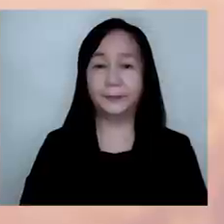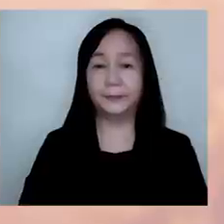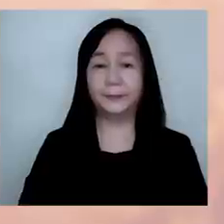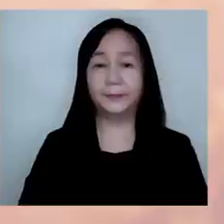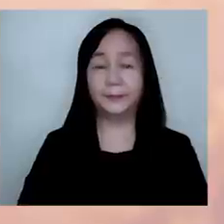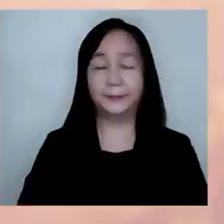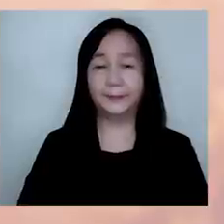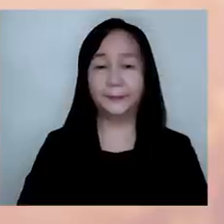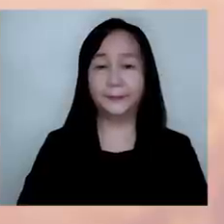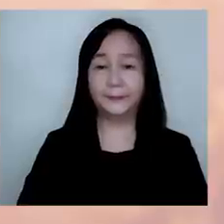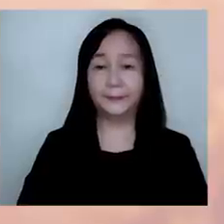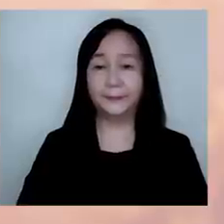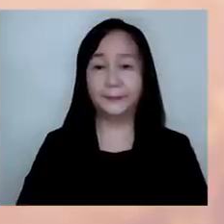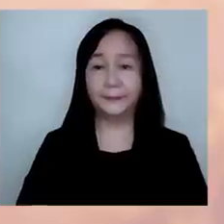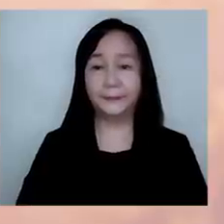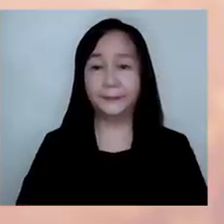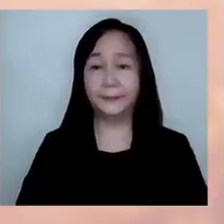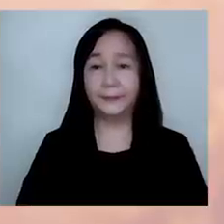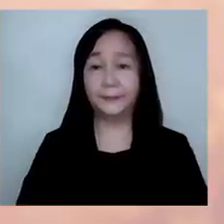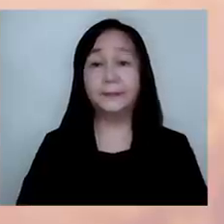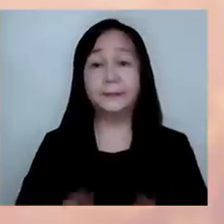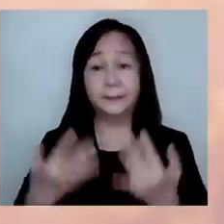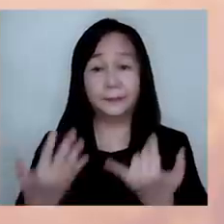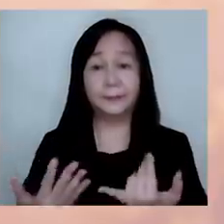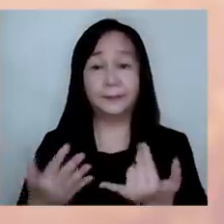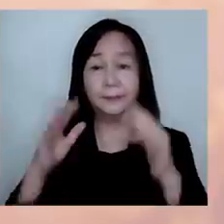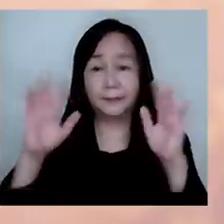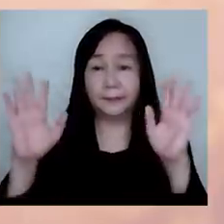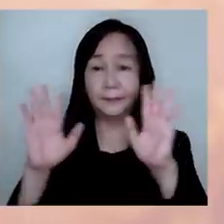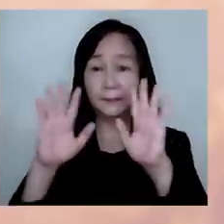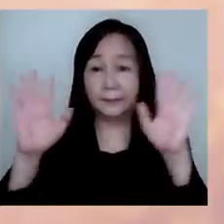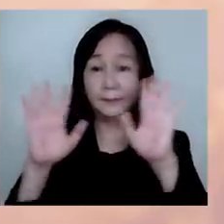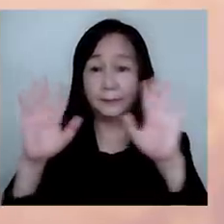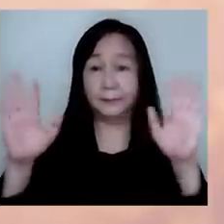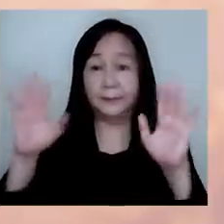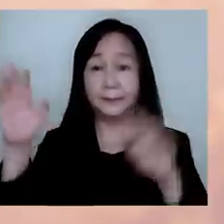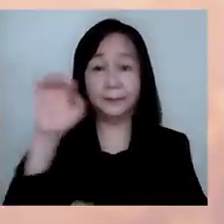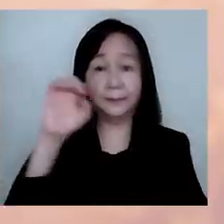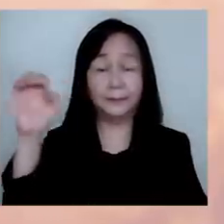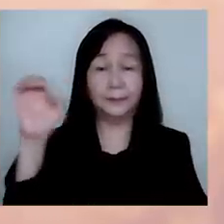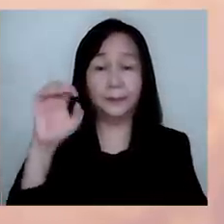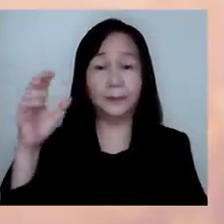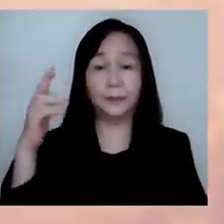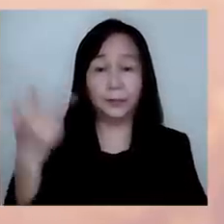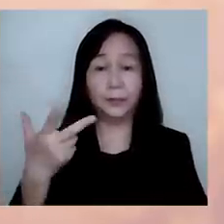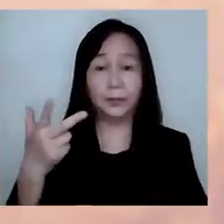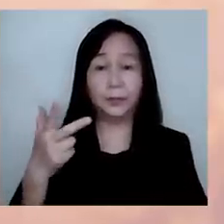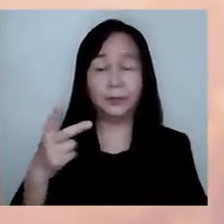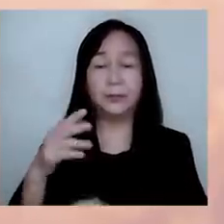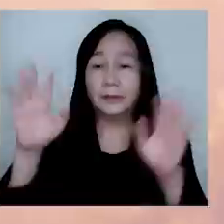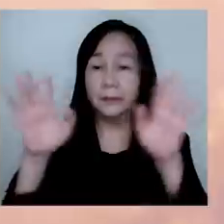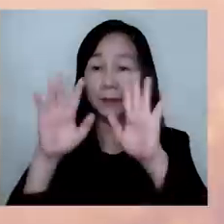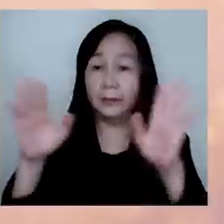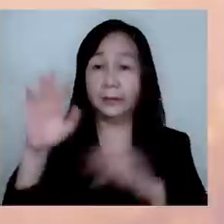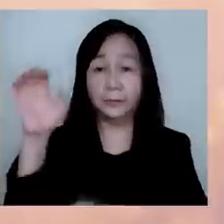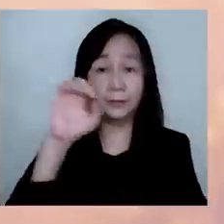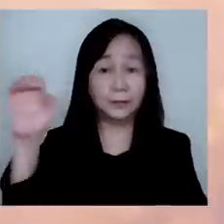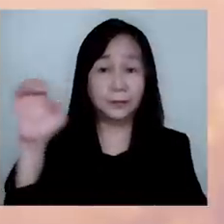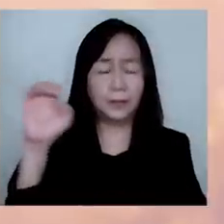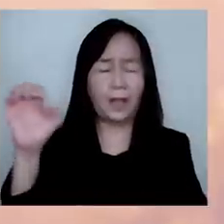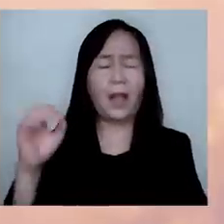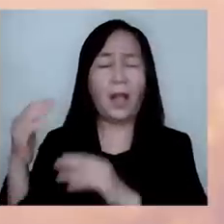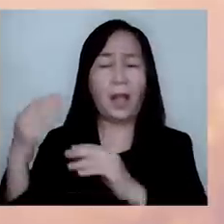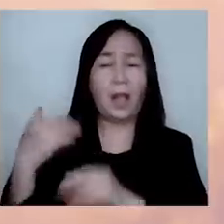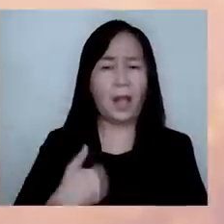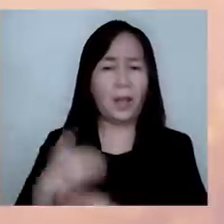this Easter Sunday there was just the third Sunday of Easter I hope that we